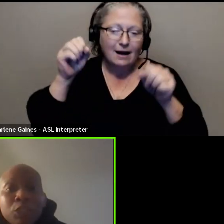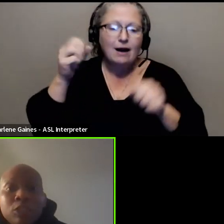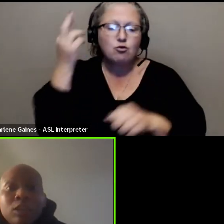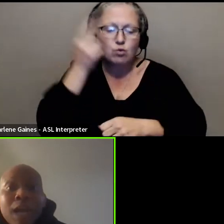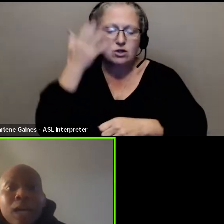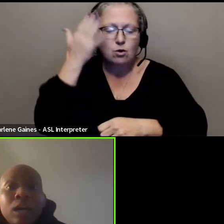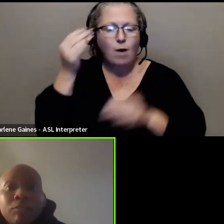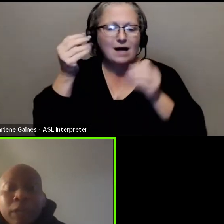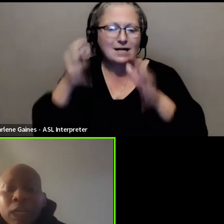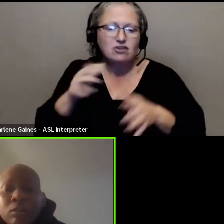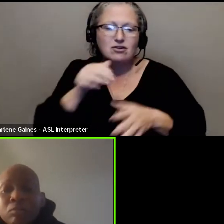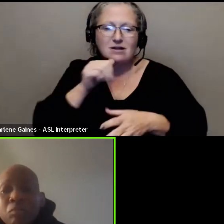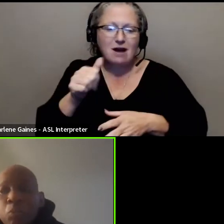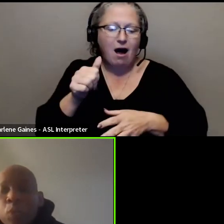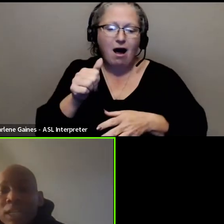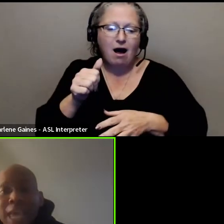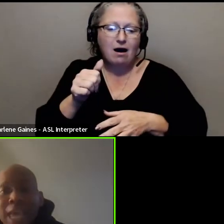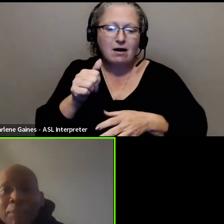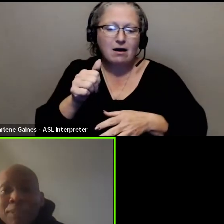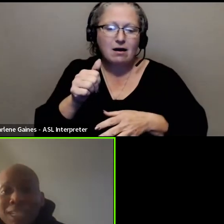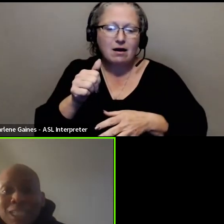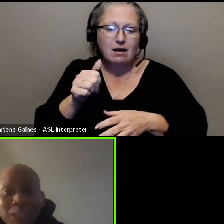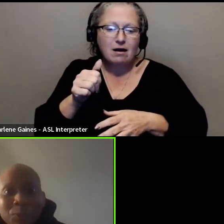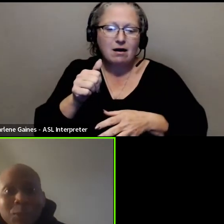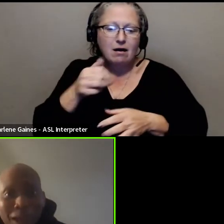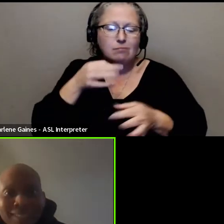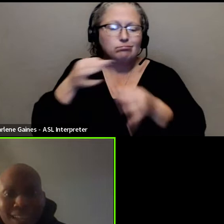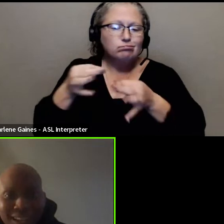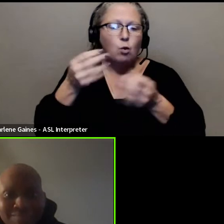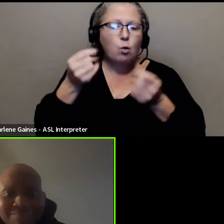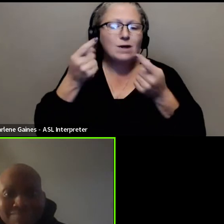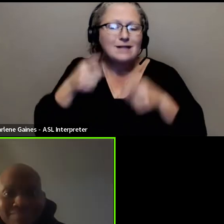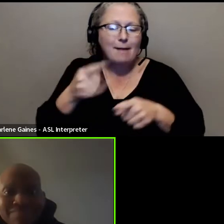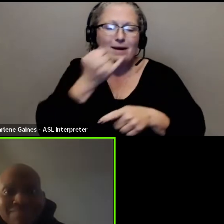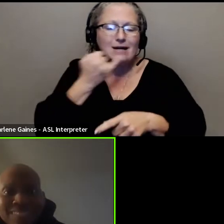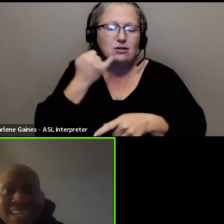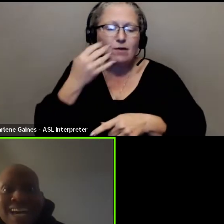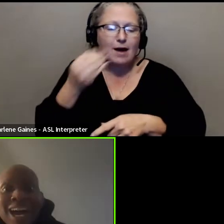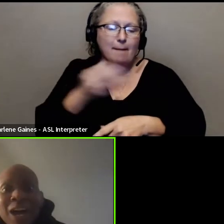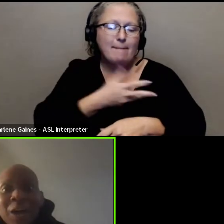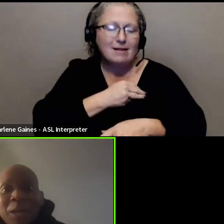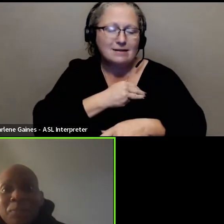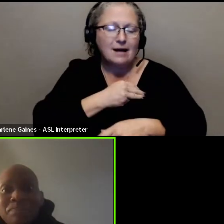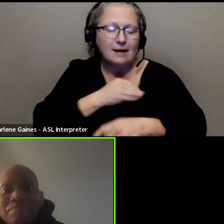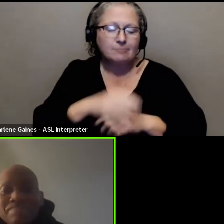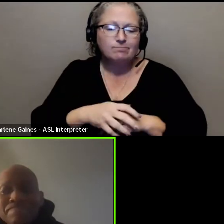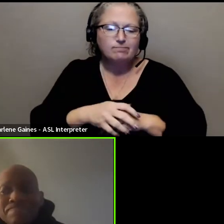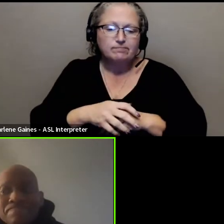why teachers are not covering what is happening in Israel and Palestine.